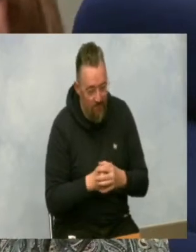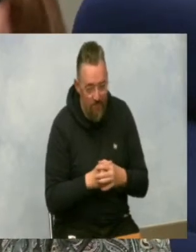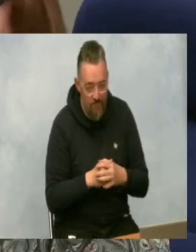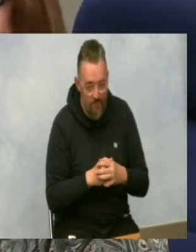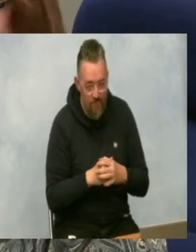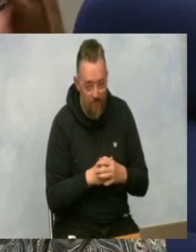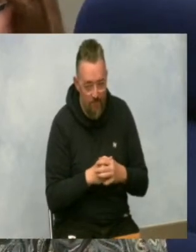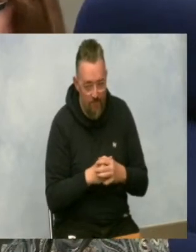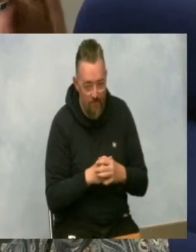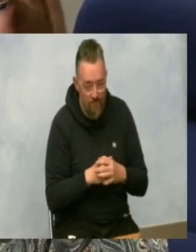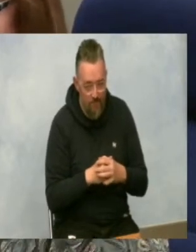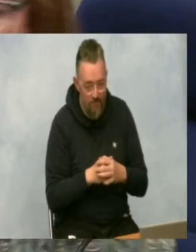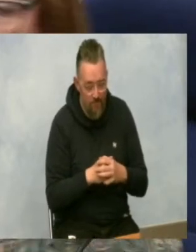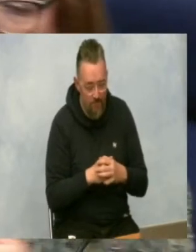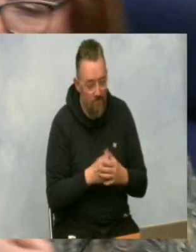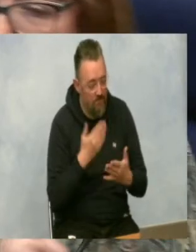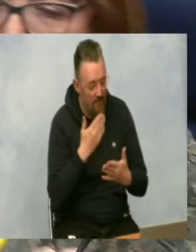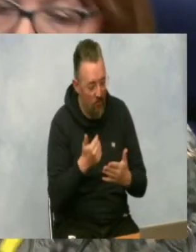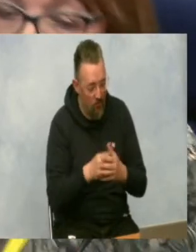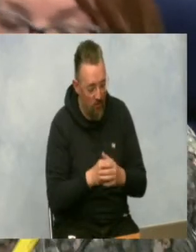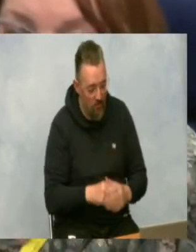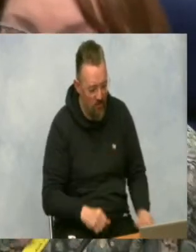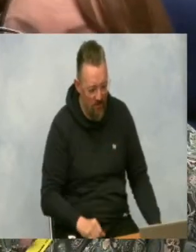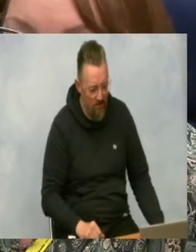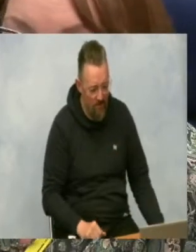here. Thanks. Well,